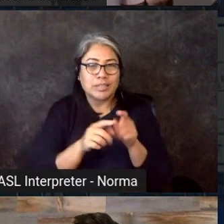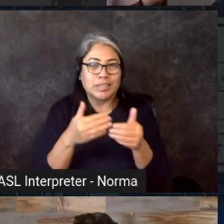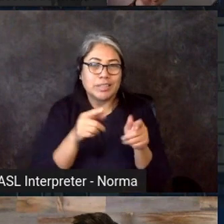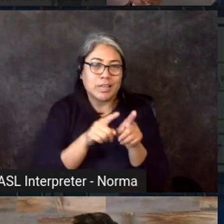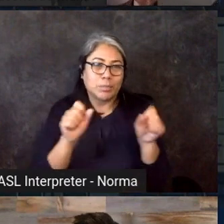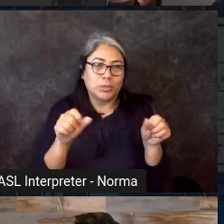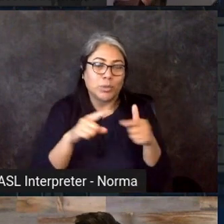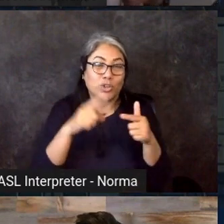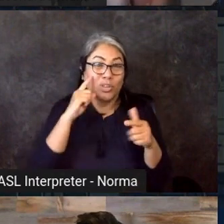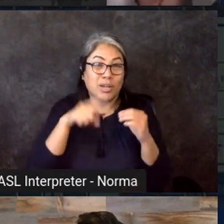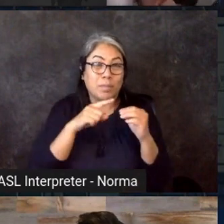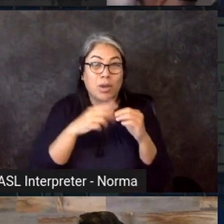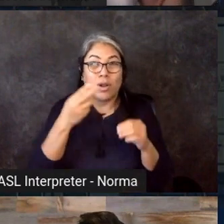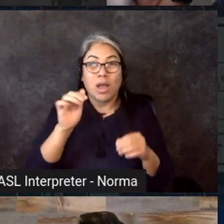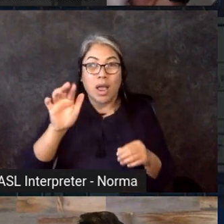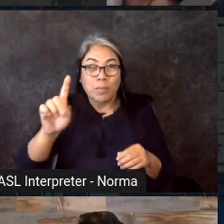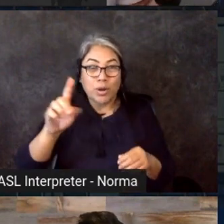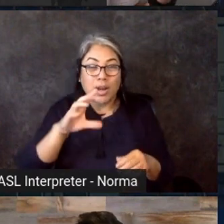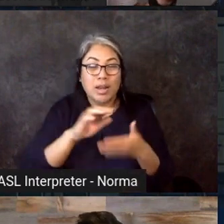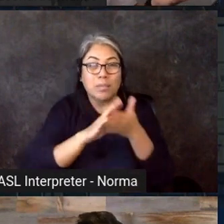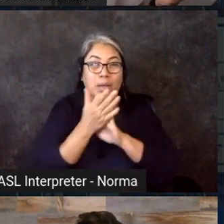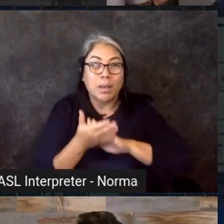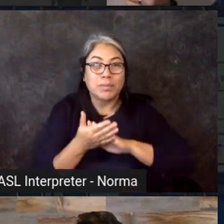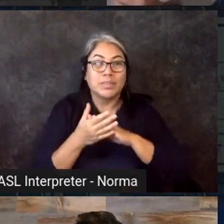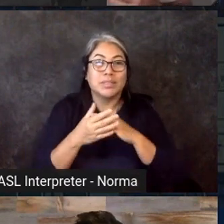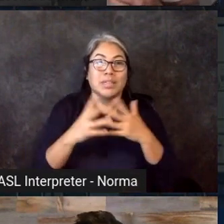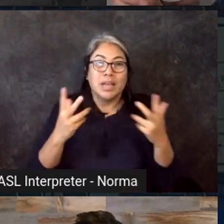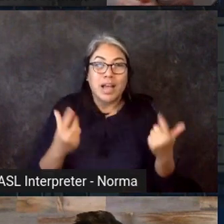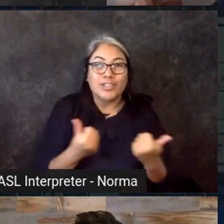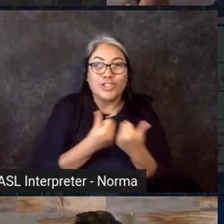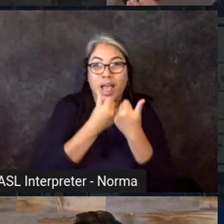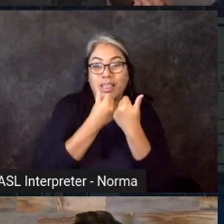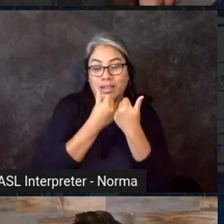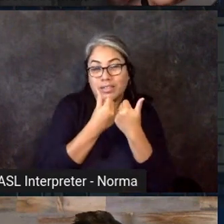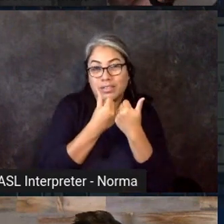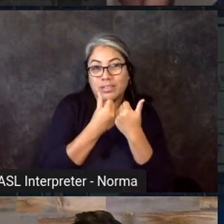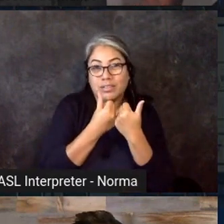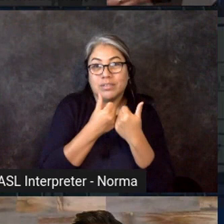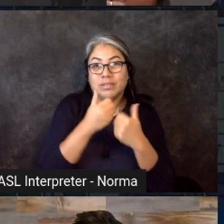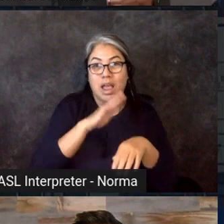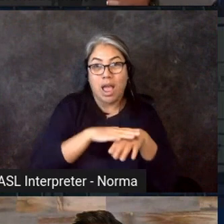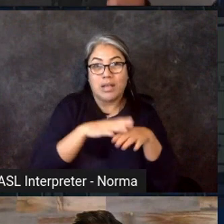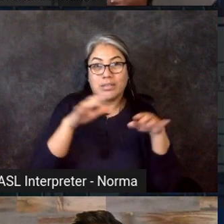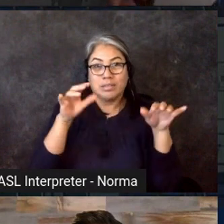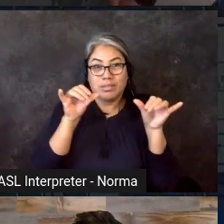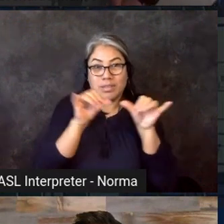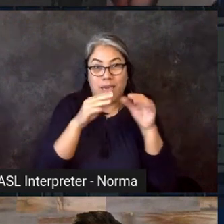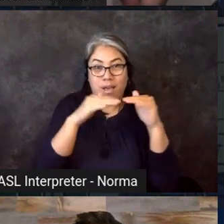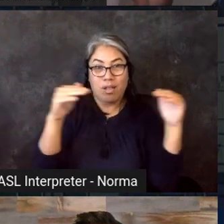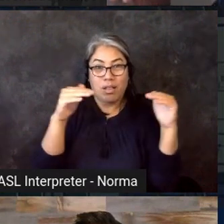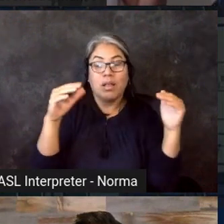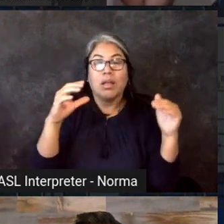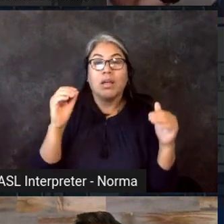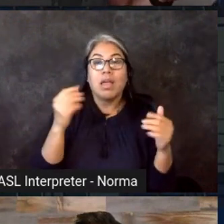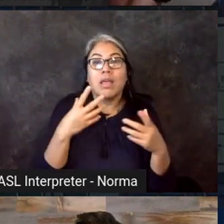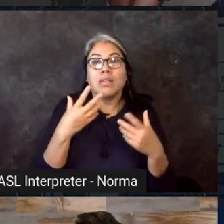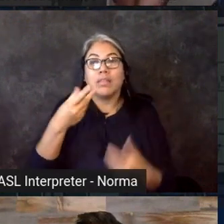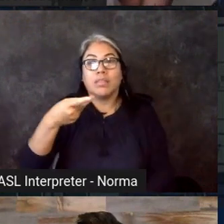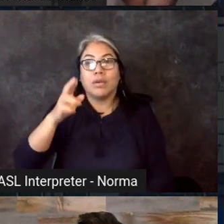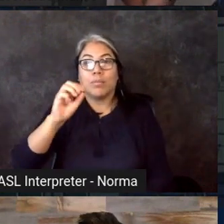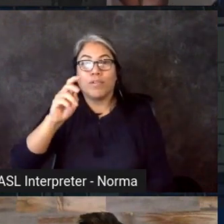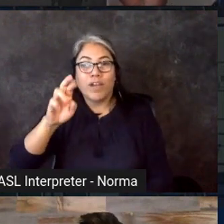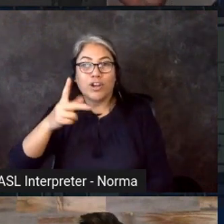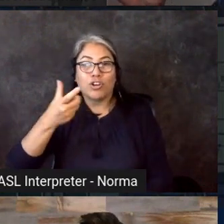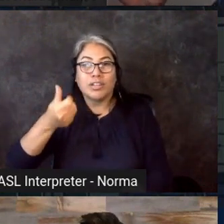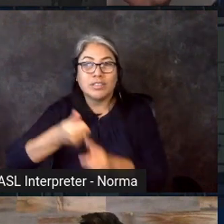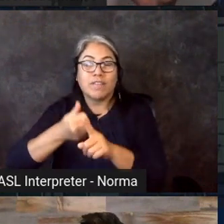thinking about hybrid, becomes a challenge at scale. And the provider itself is separate from the cluster,